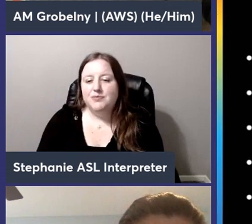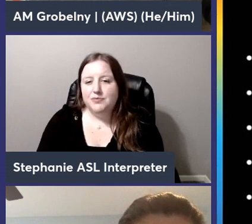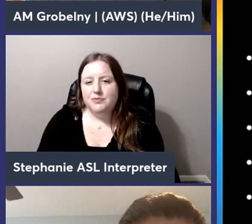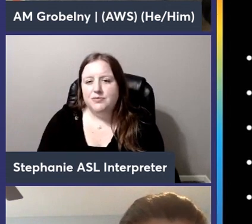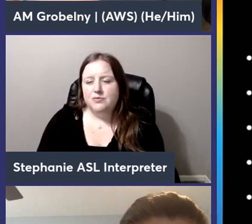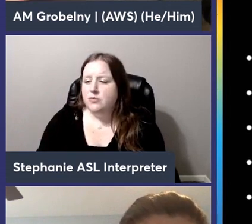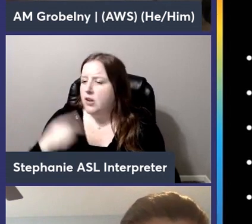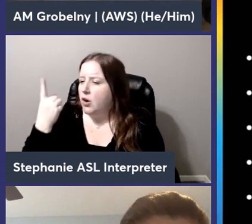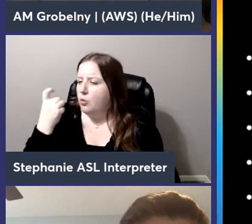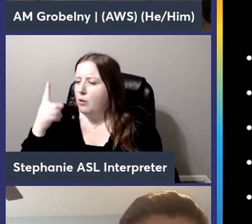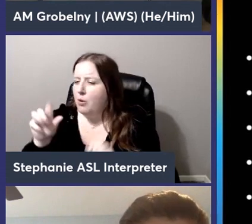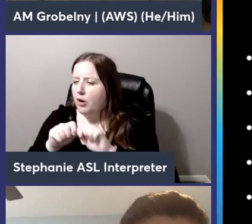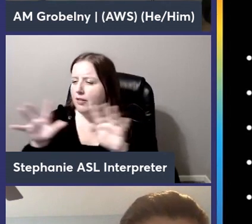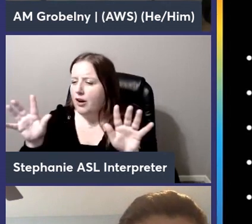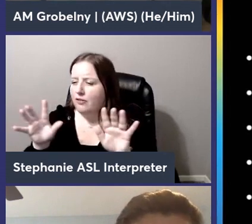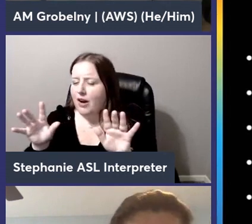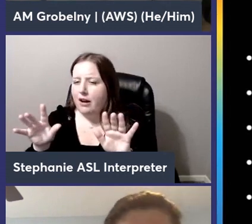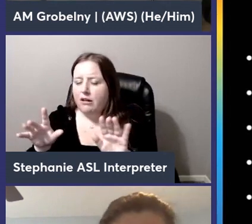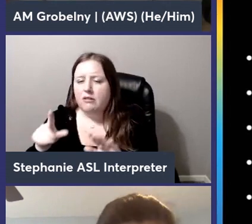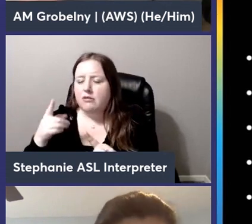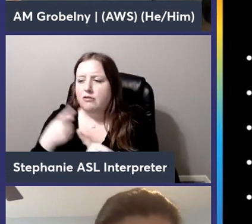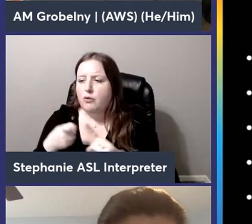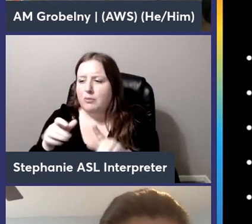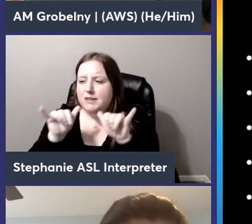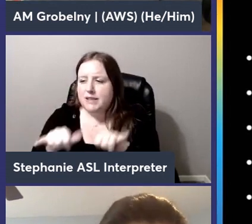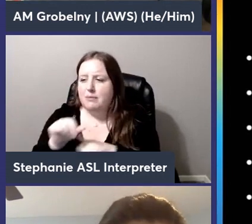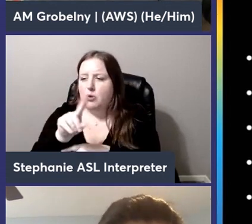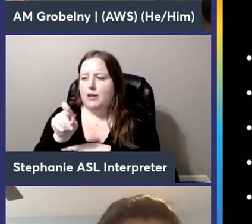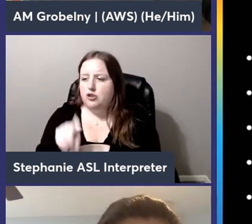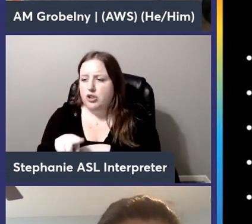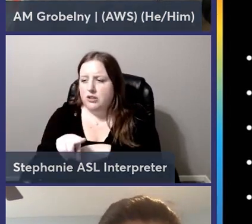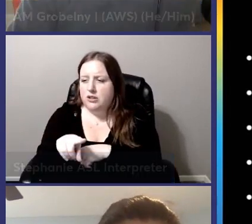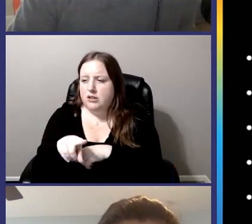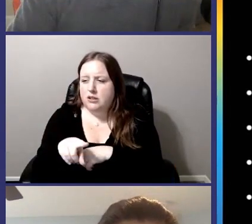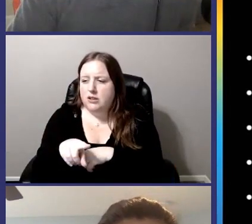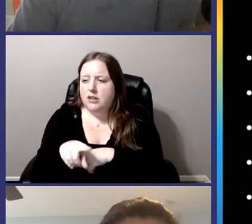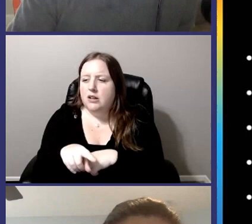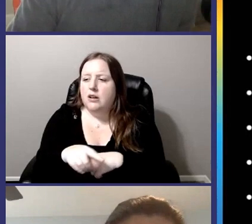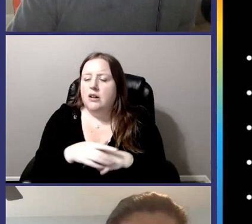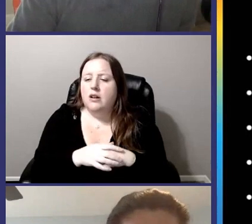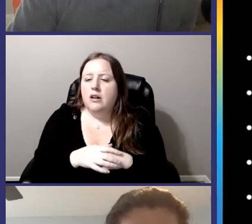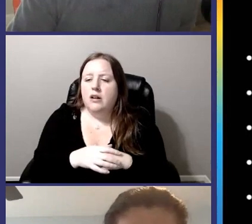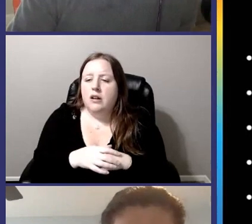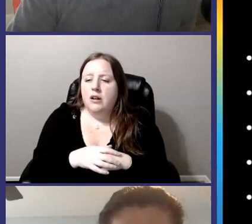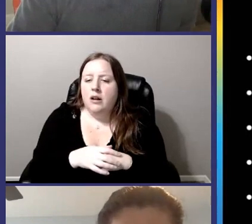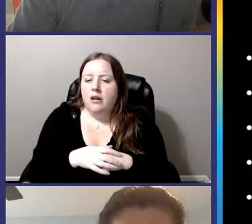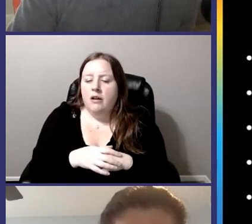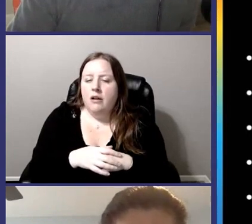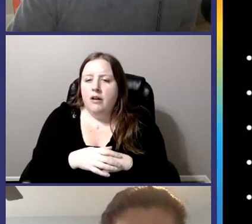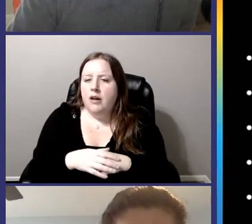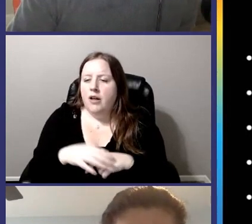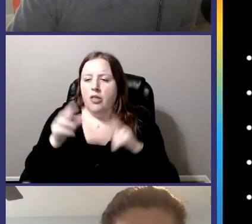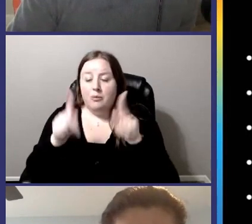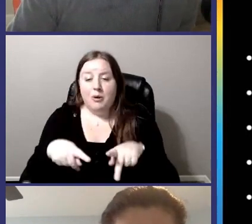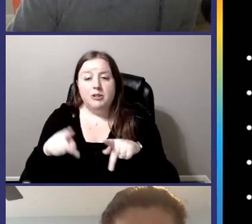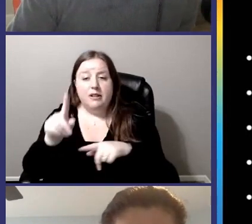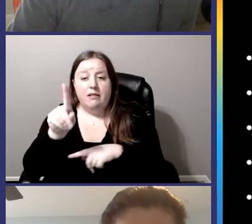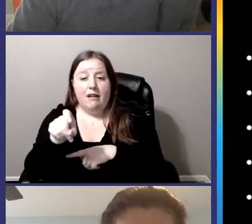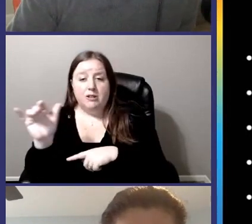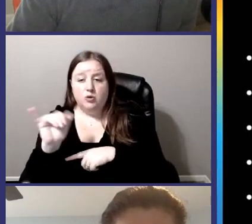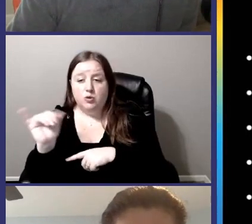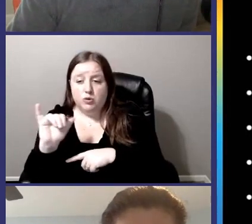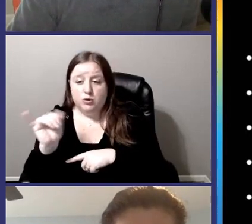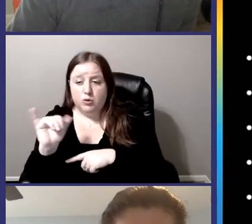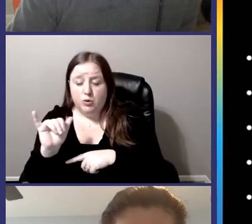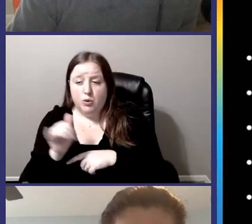One more clarifying statement too from the same question, what does pricing look like? The person also asked,